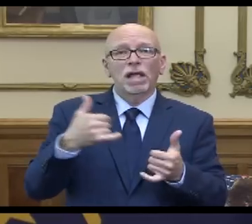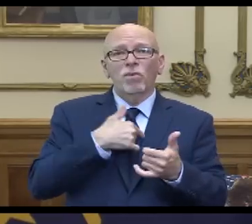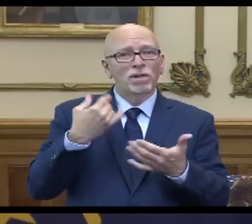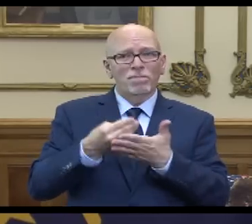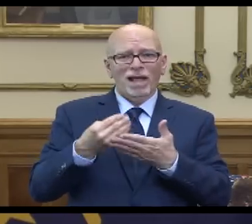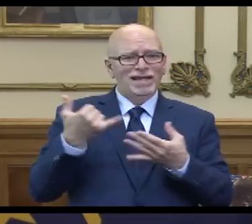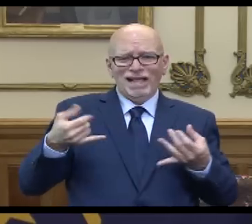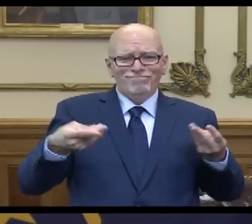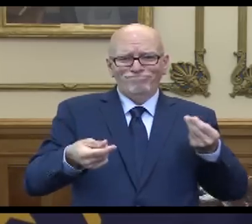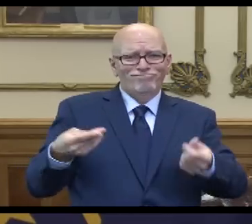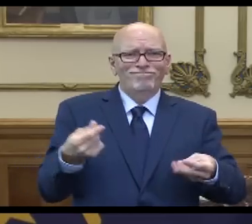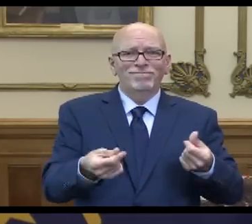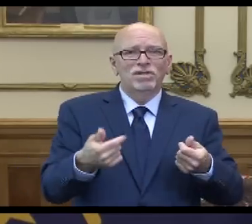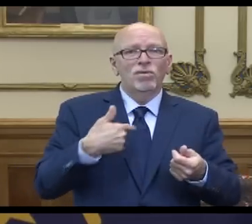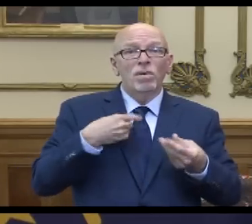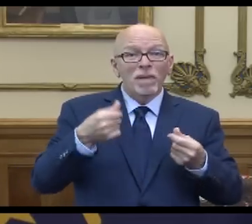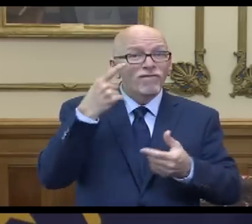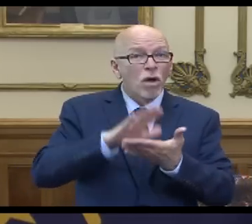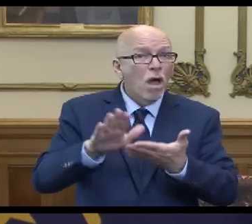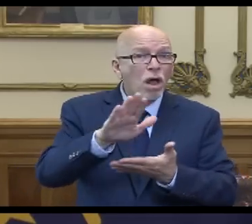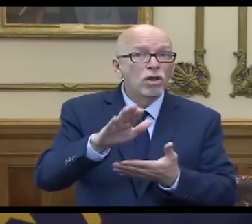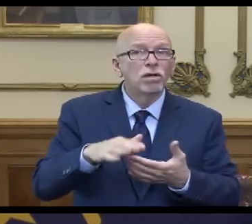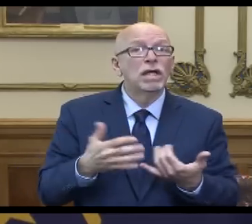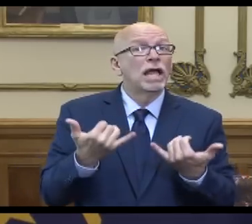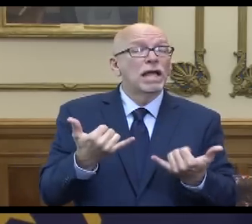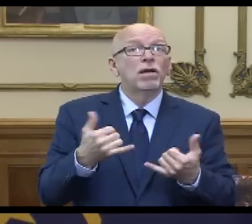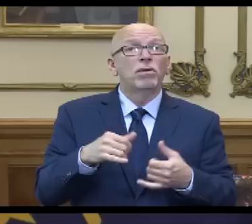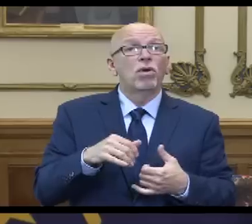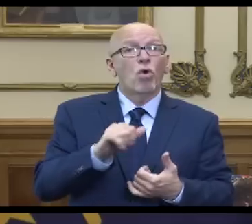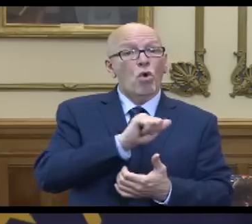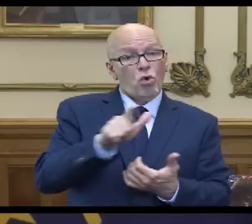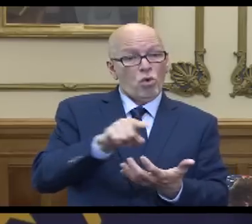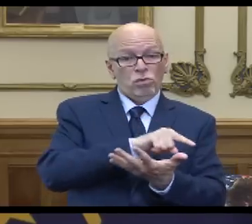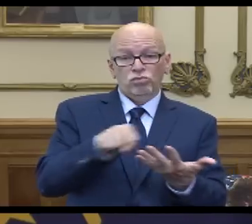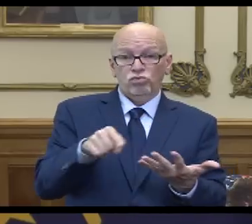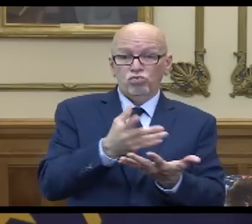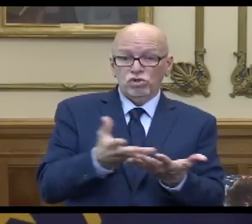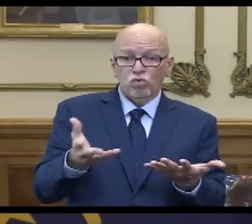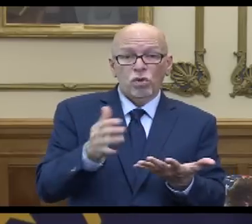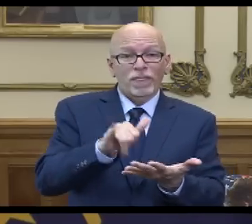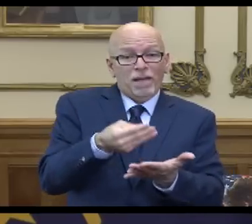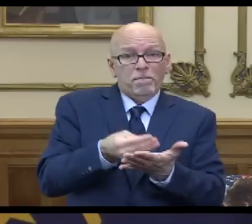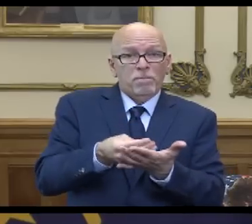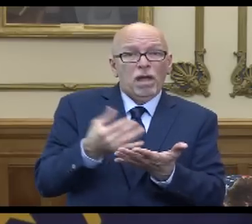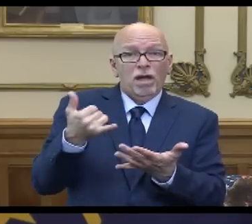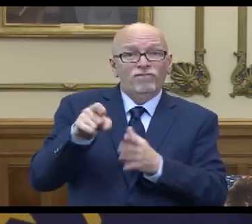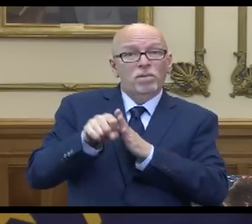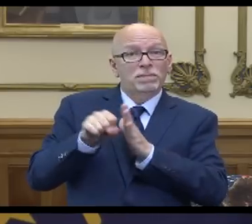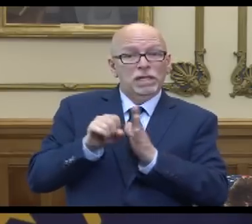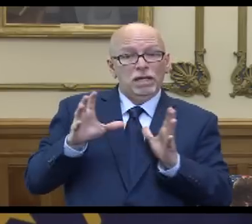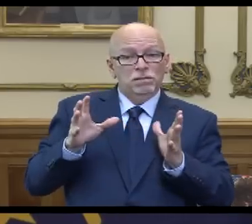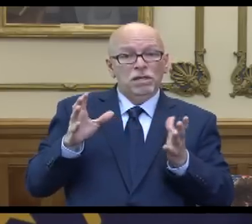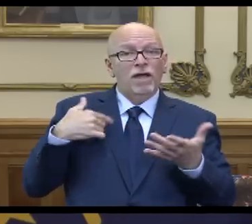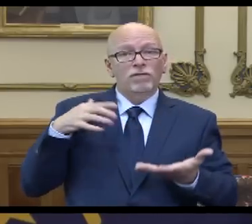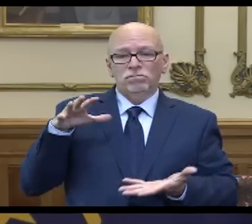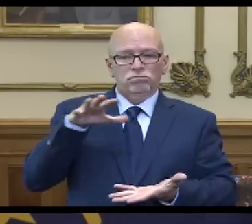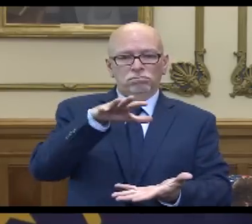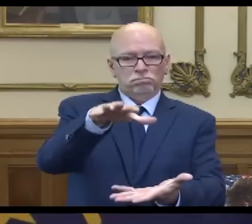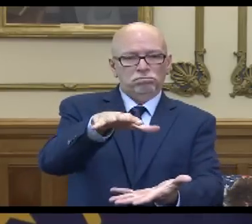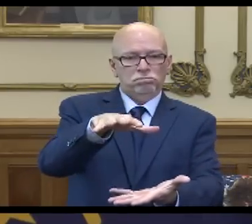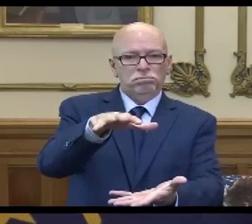now. We're paying for college. Now, are all those resources and those dollars from a state perspective, again, just speaking for